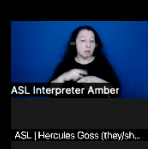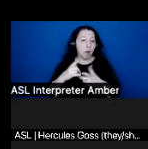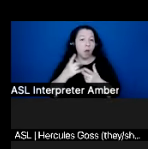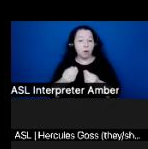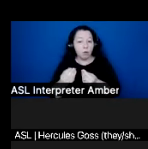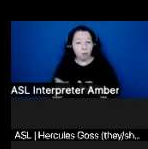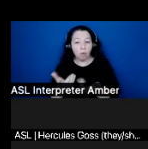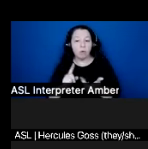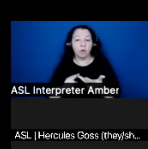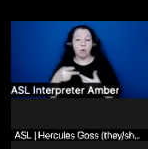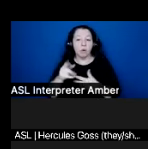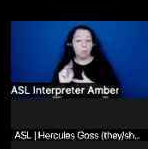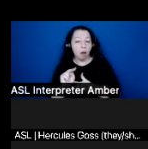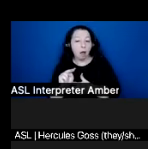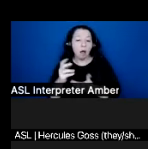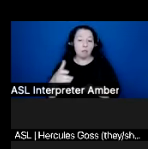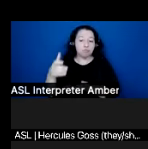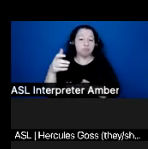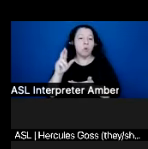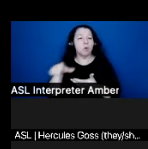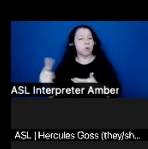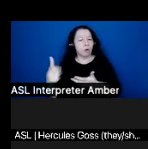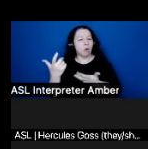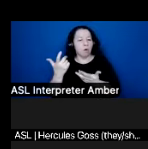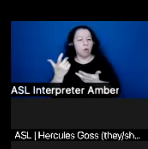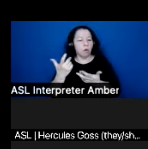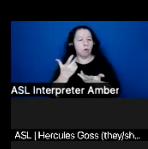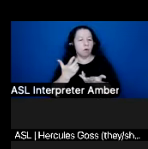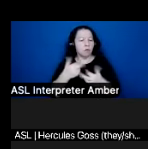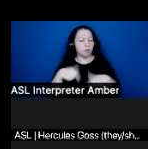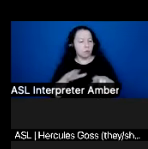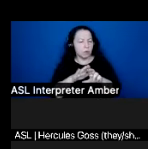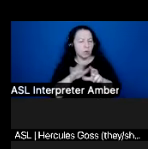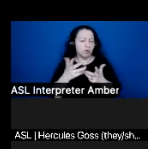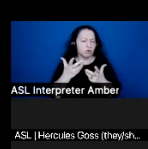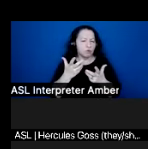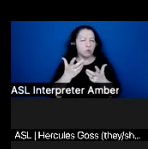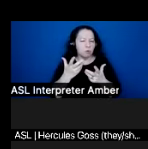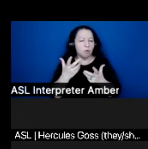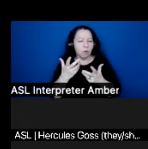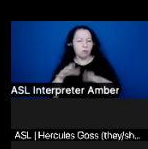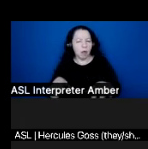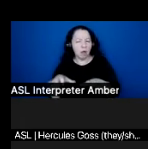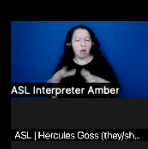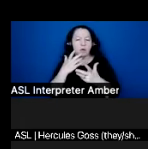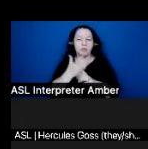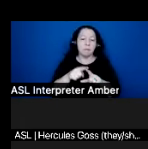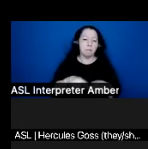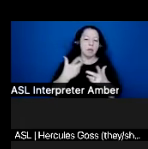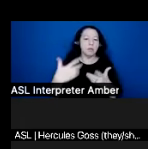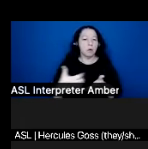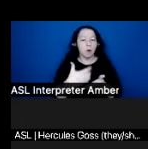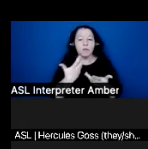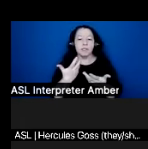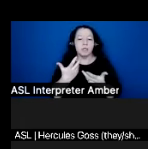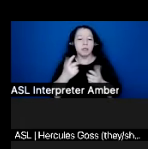other practices, right? Related to harvesting, hunting, or even water, which we've talked about today, is just so important